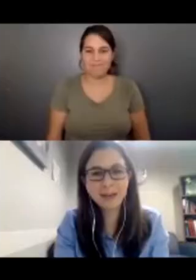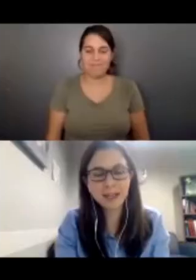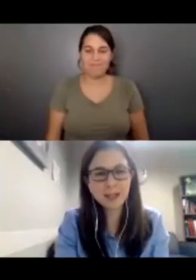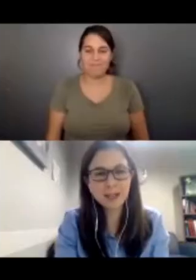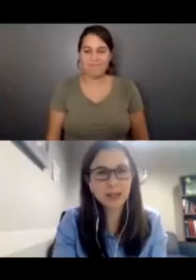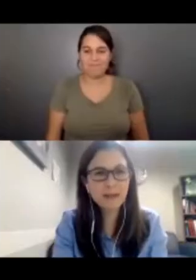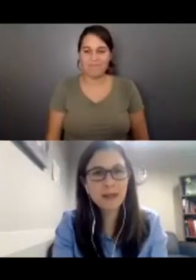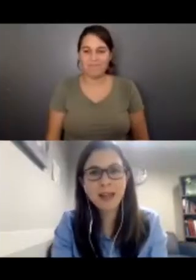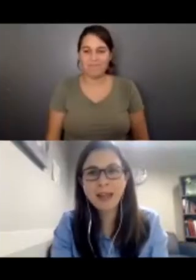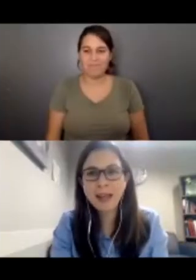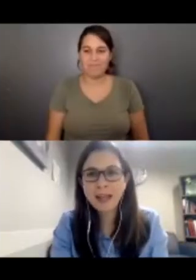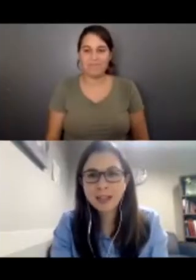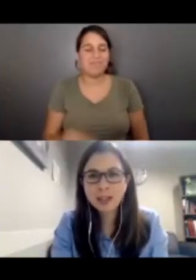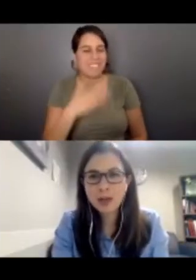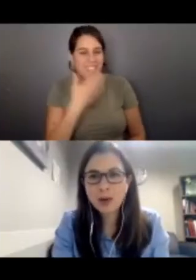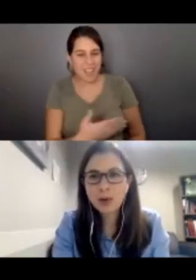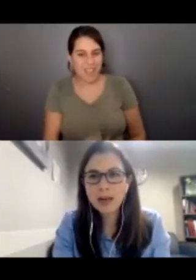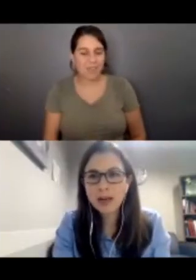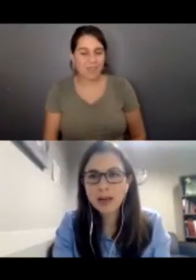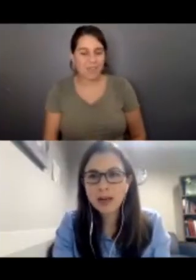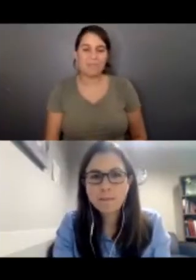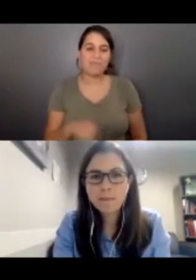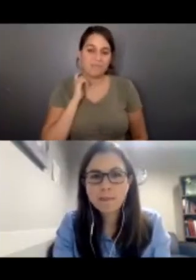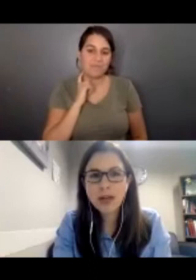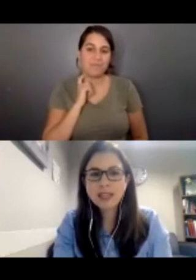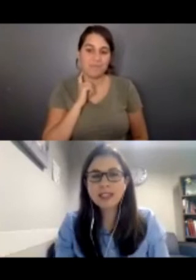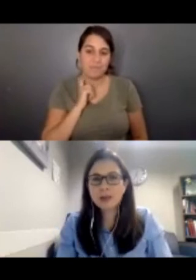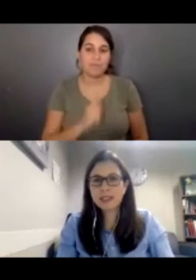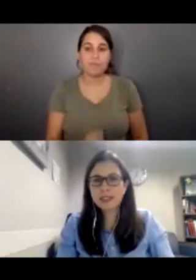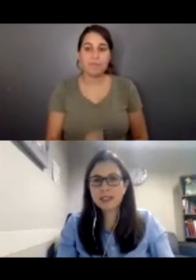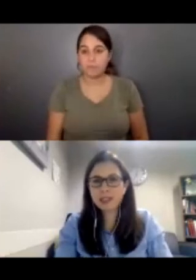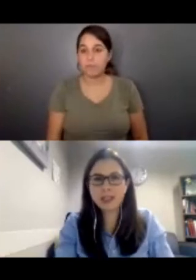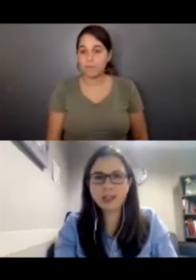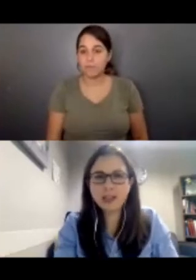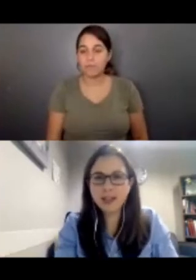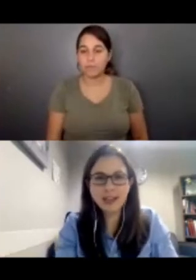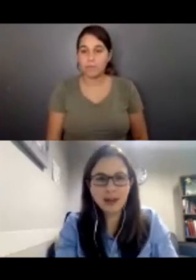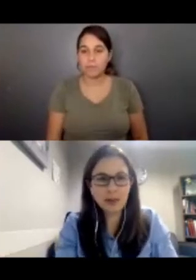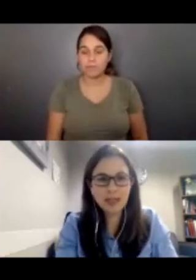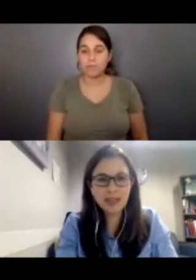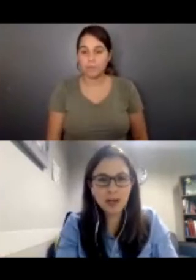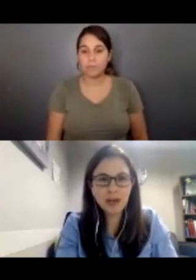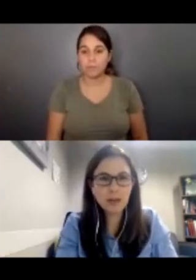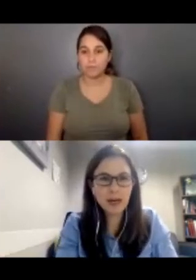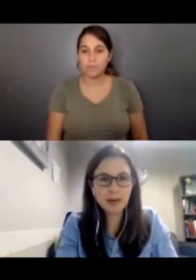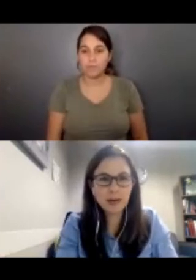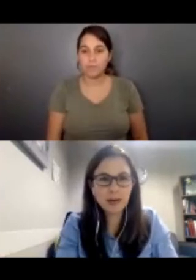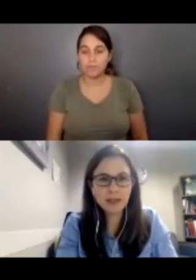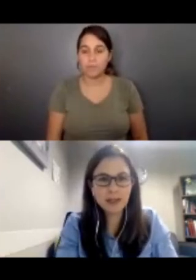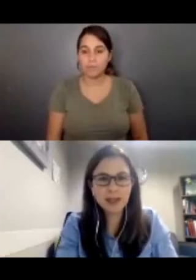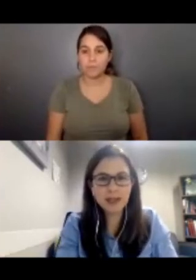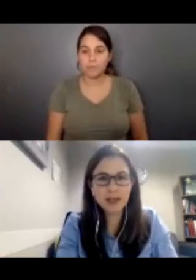Thank you, Dr. Bell. So I'd like to transition here a bit and talk